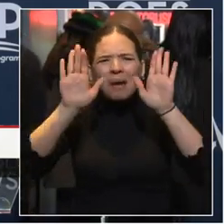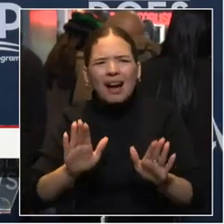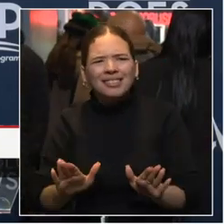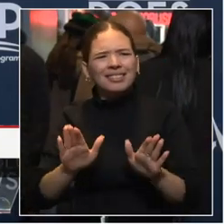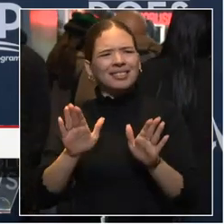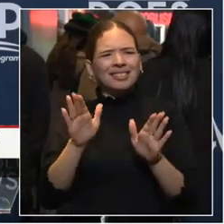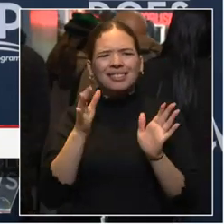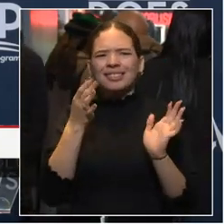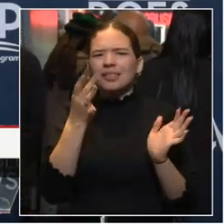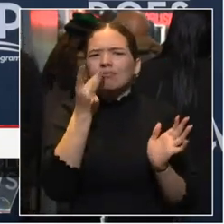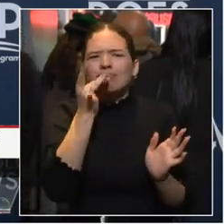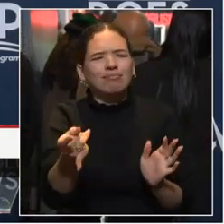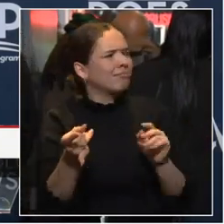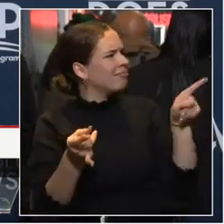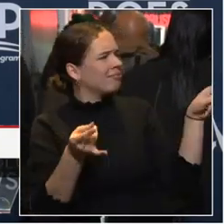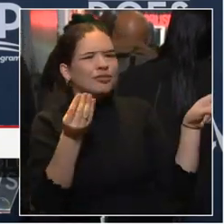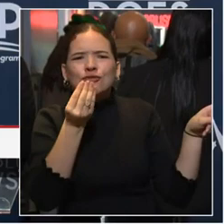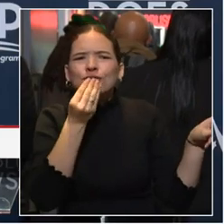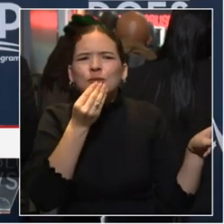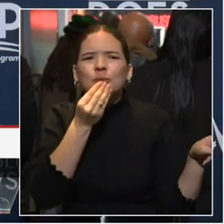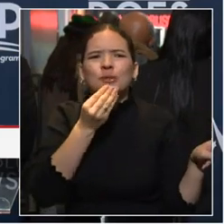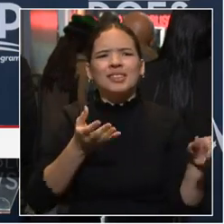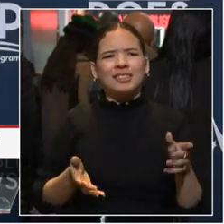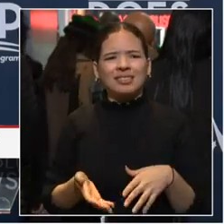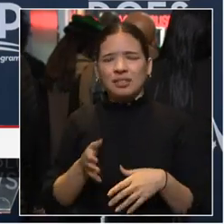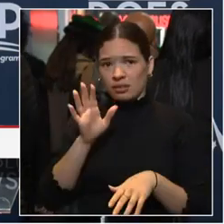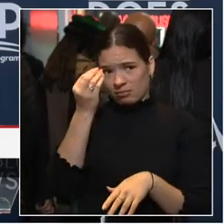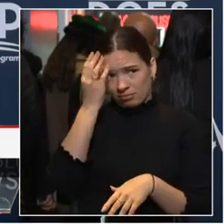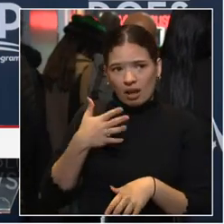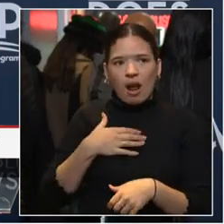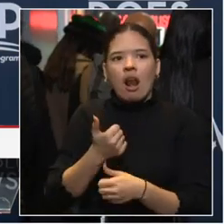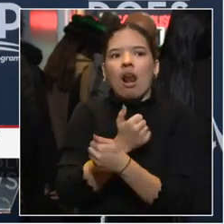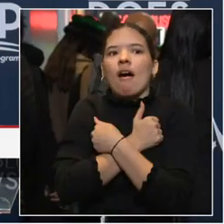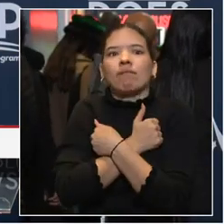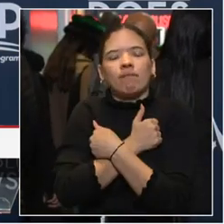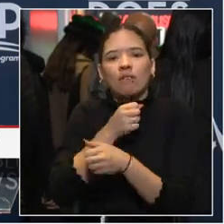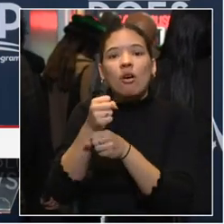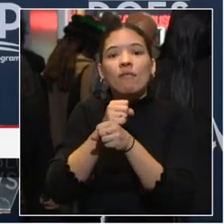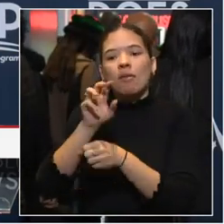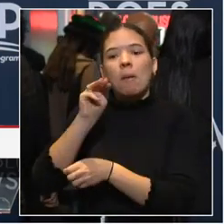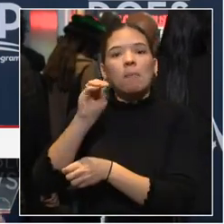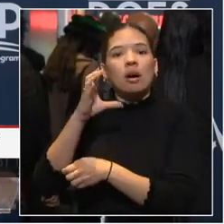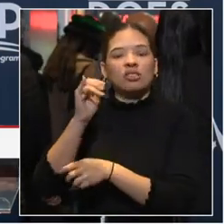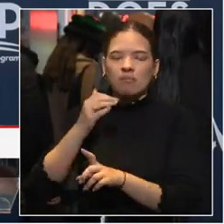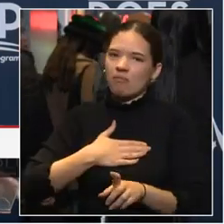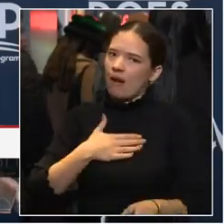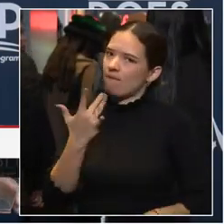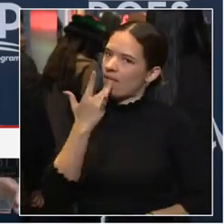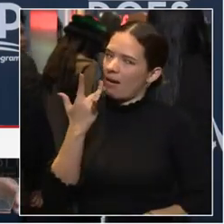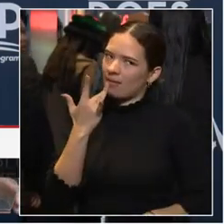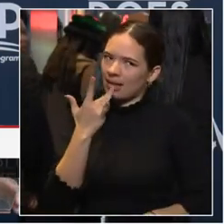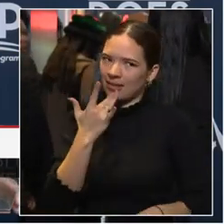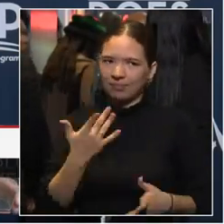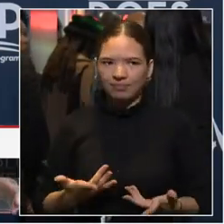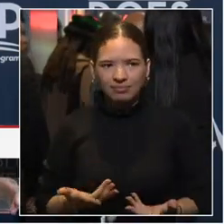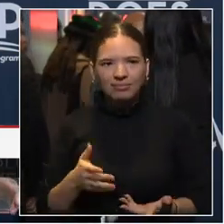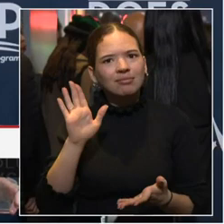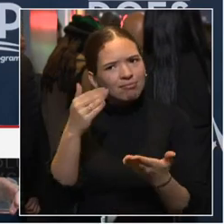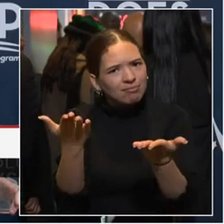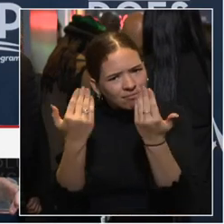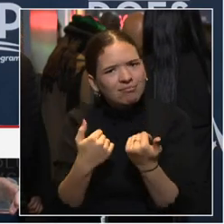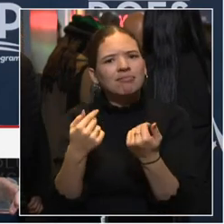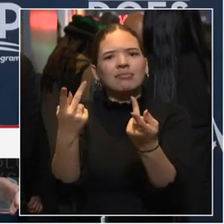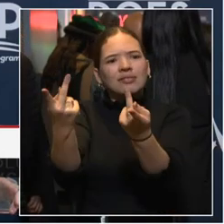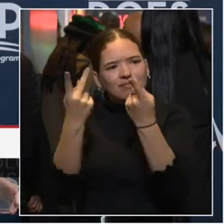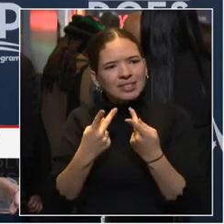an amazing mocha. I've been here several times, but please make sure you come and visit, and thank you so much for lending us your